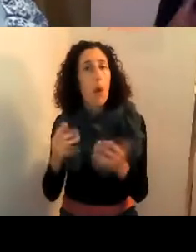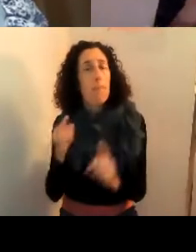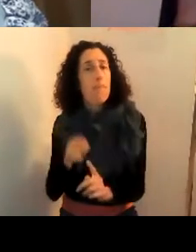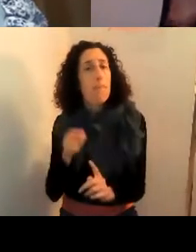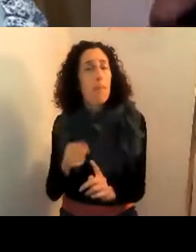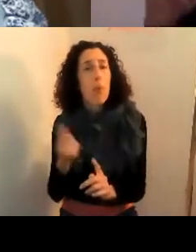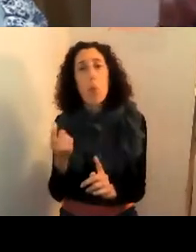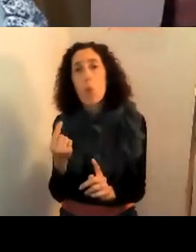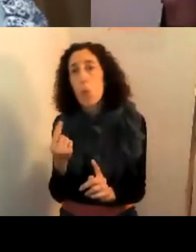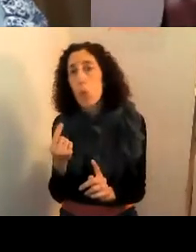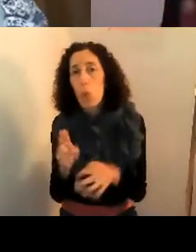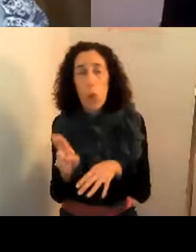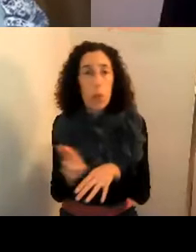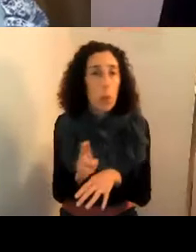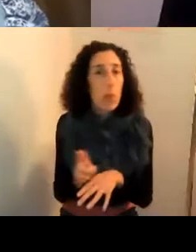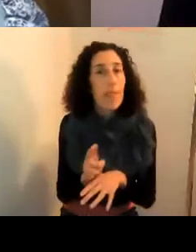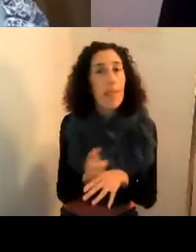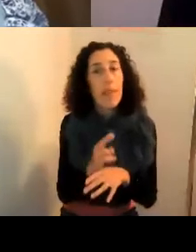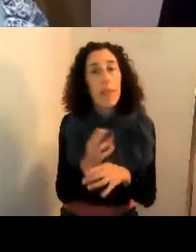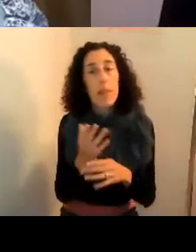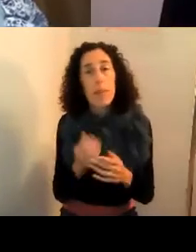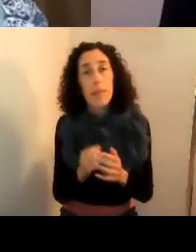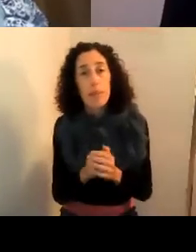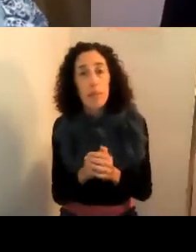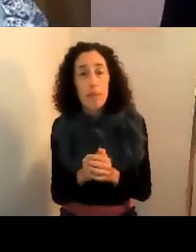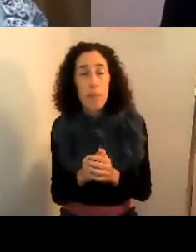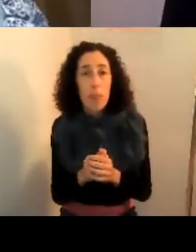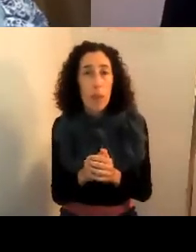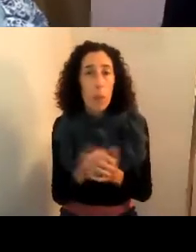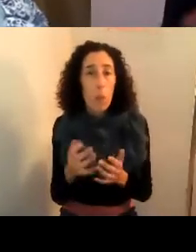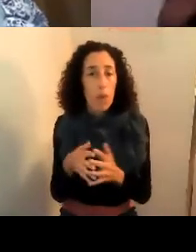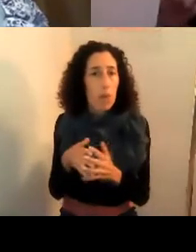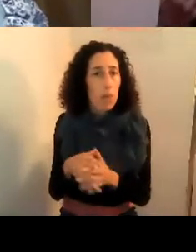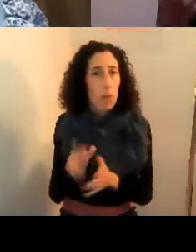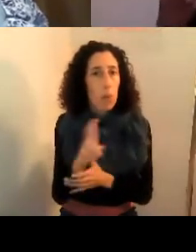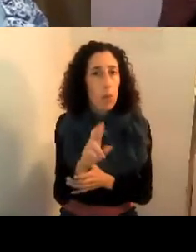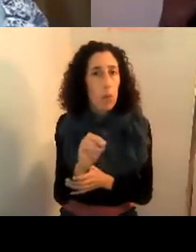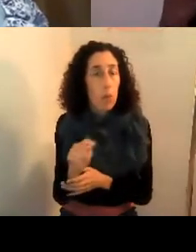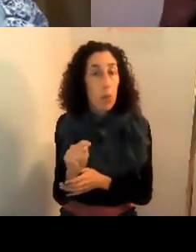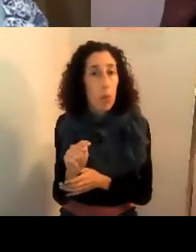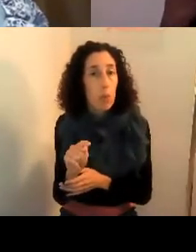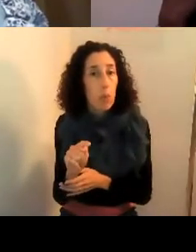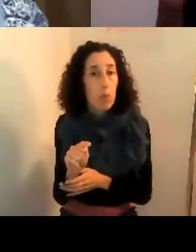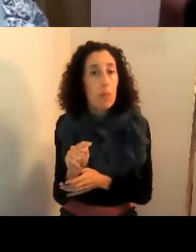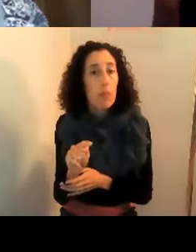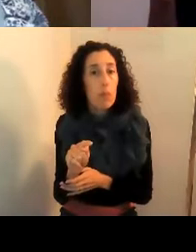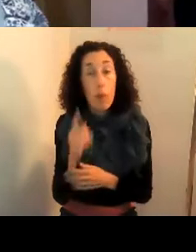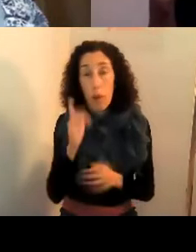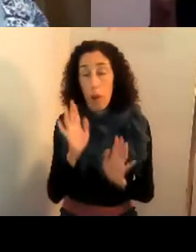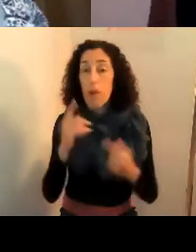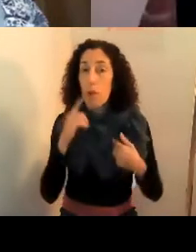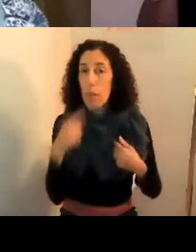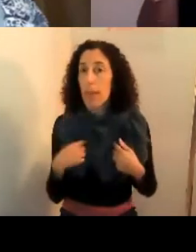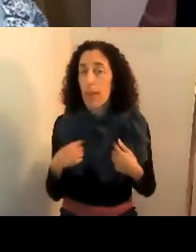And I can say, you know, where does that root come from for me? I think, and I say this frequently, you know, you can't teach what you don't